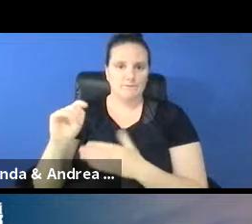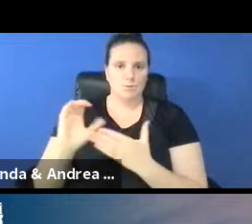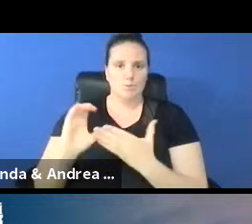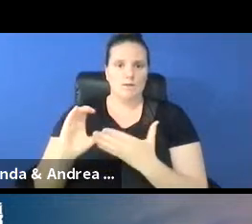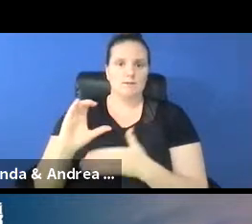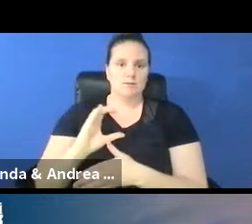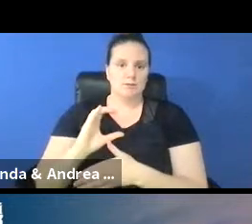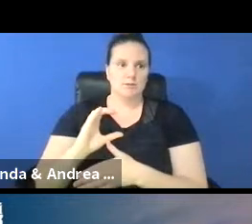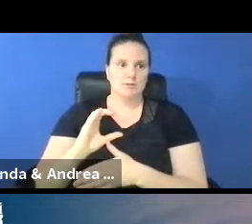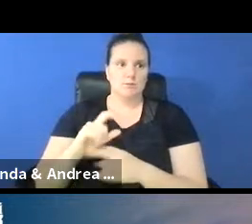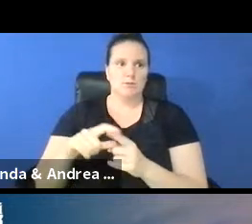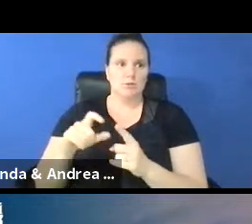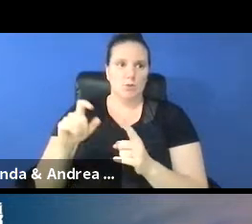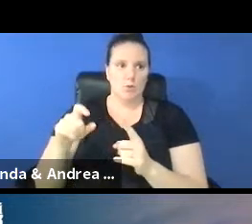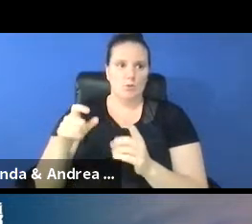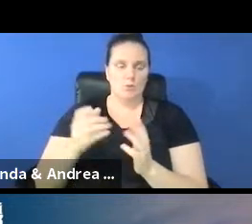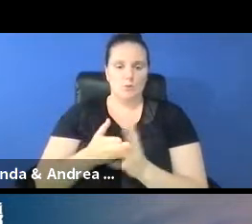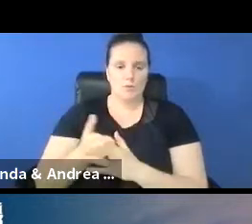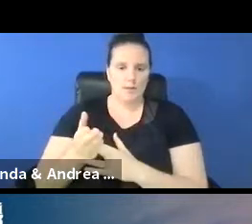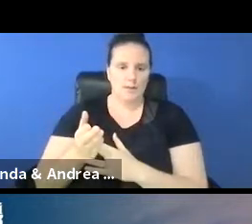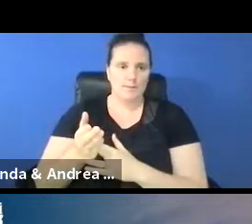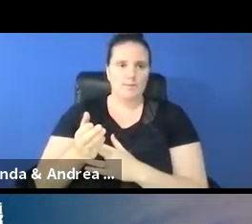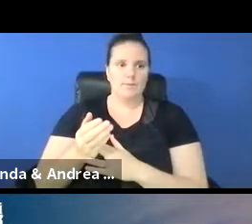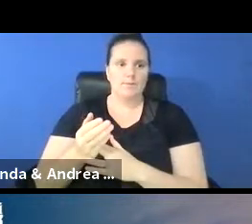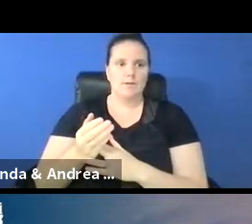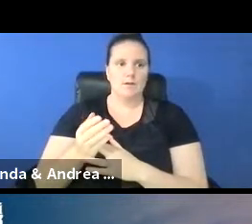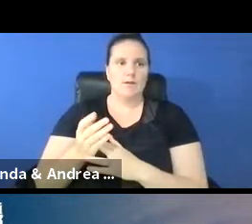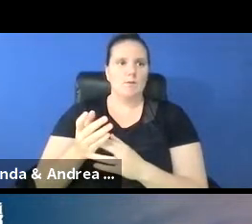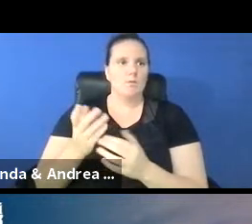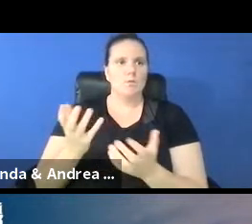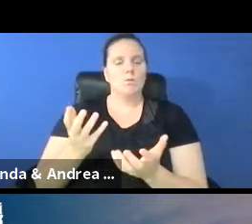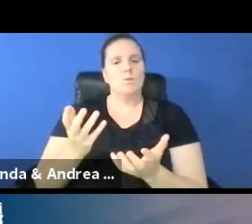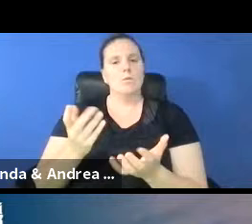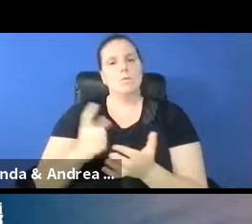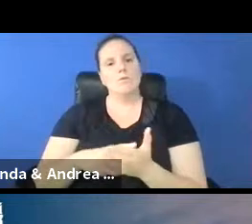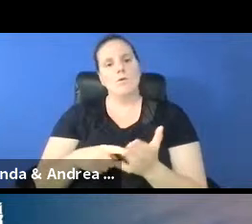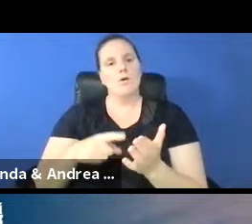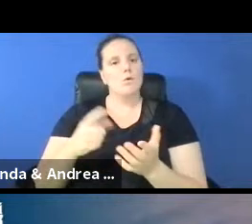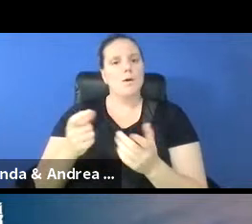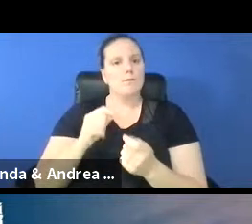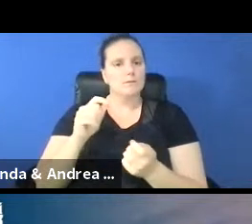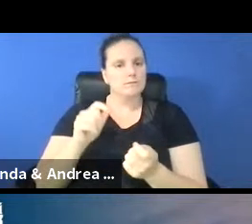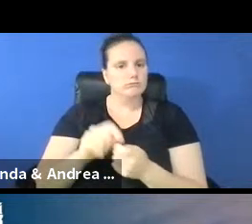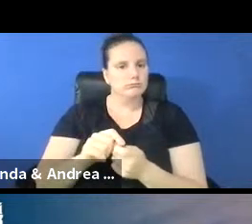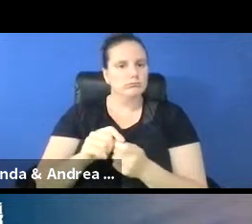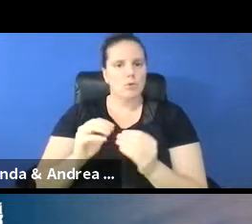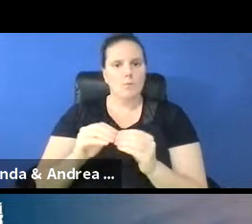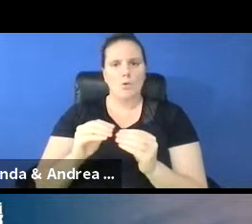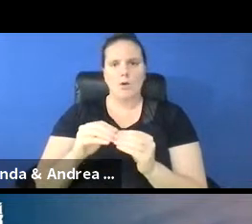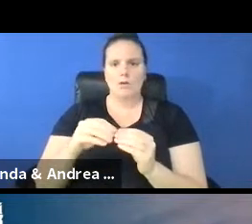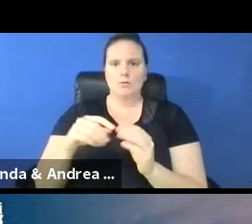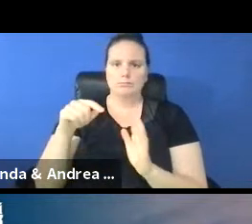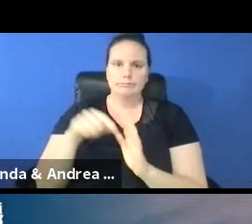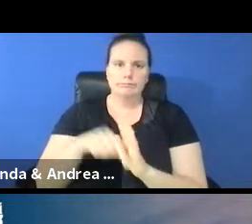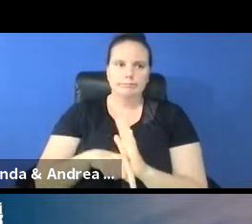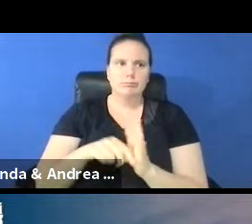but we need to go through them, be like, did we hit the mark? Are there things that we can refine about these to make them more meaningful?